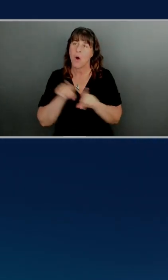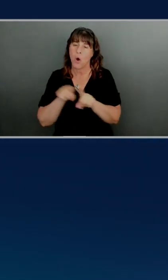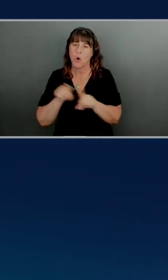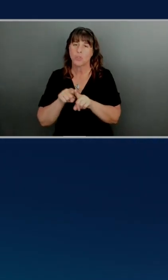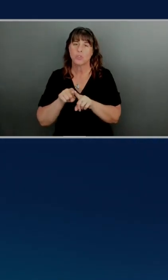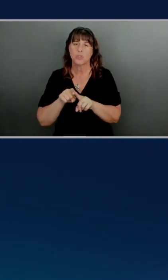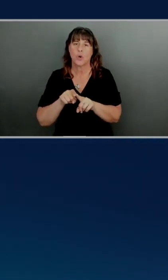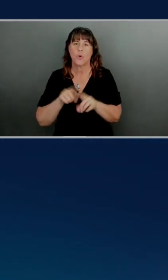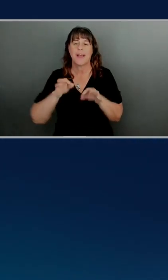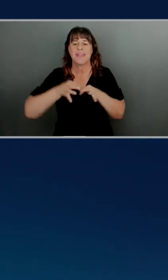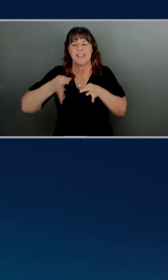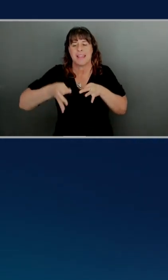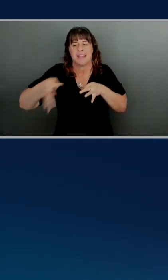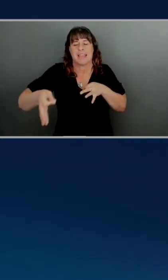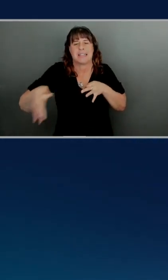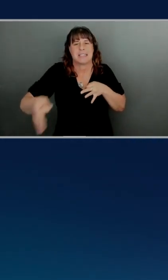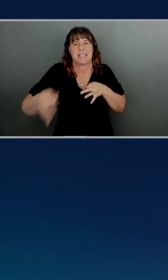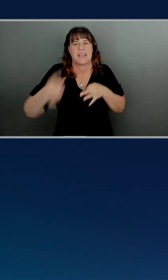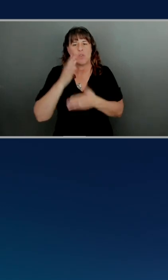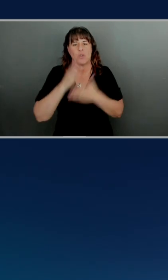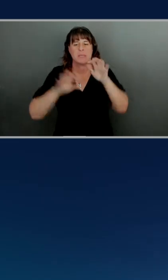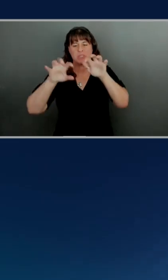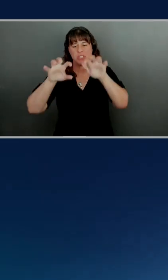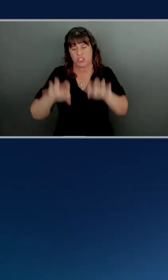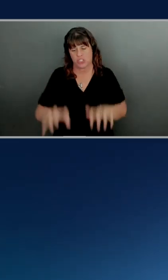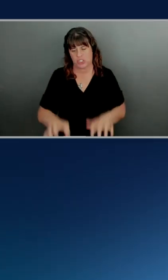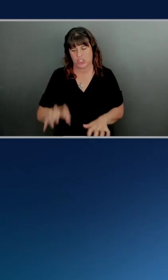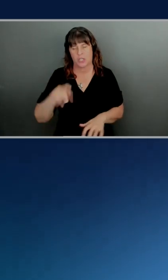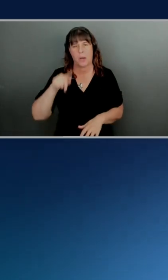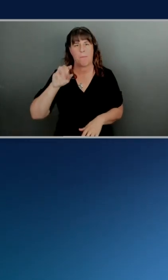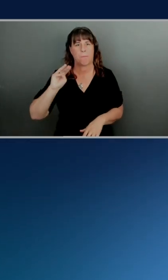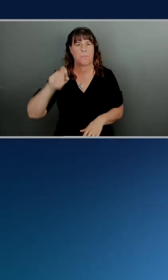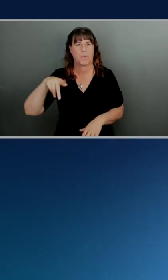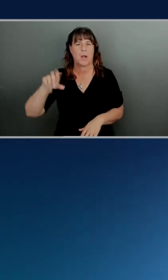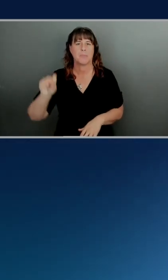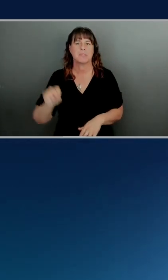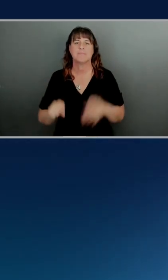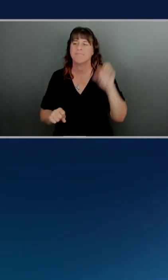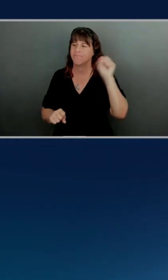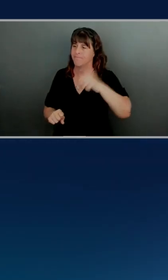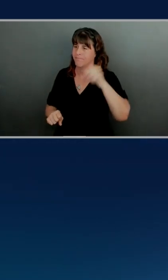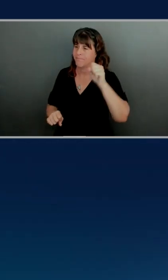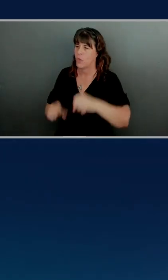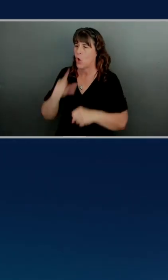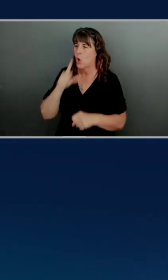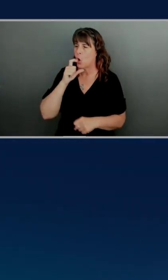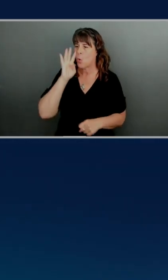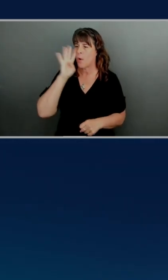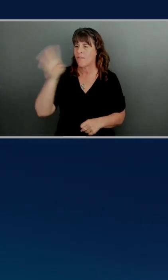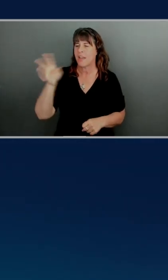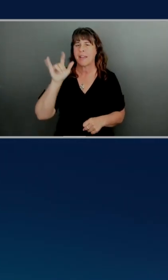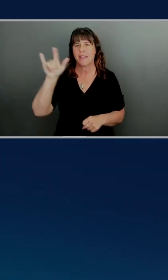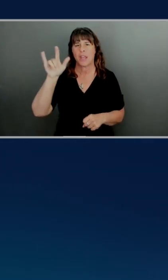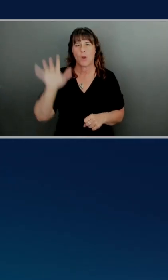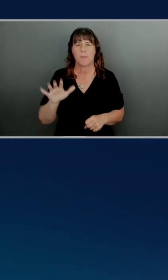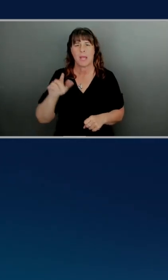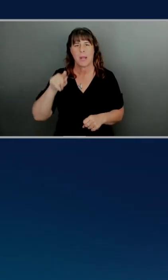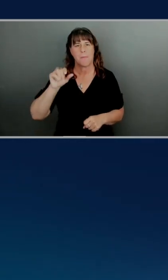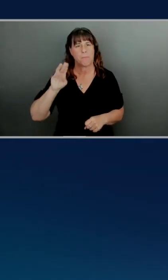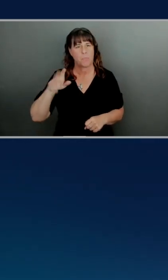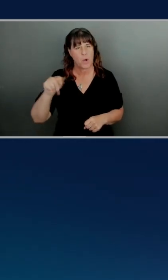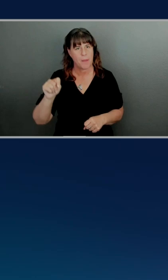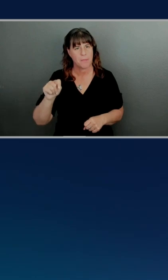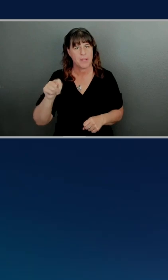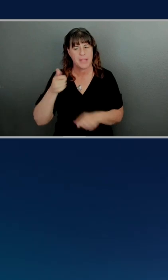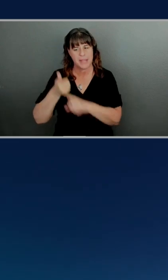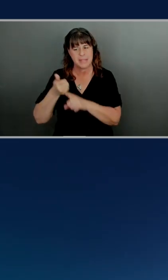latency involved in some of the more lengthier prompts. Exactly. So that who invented the airplane prompt, the prompt itself